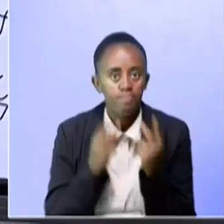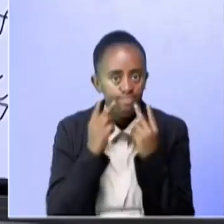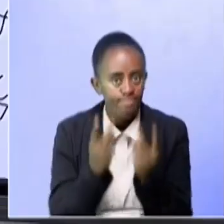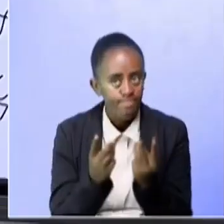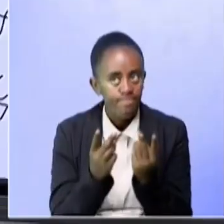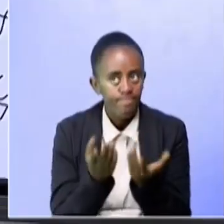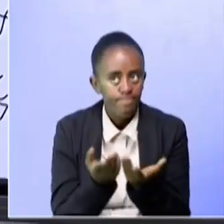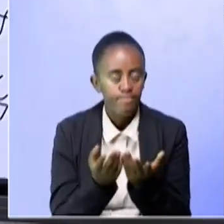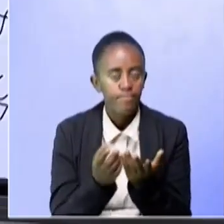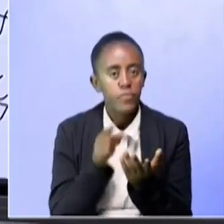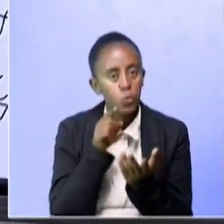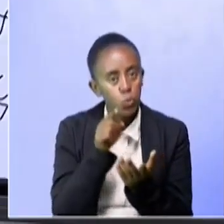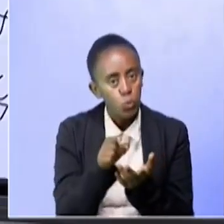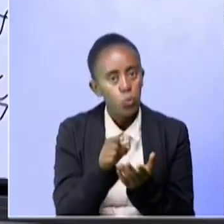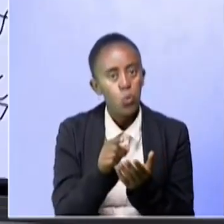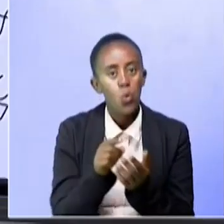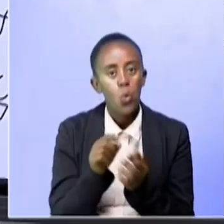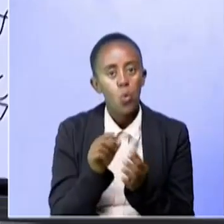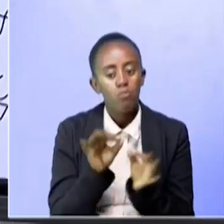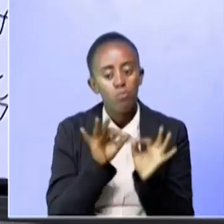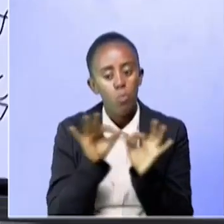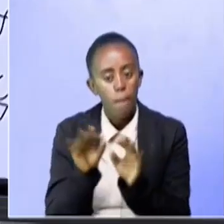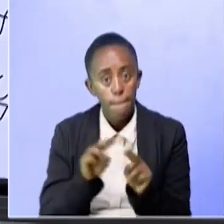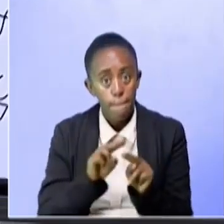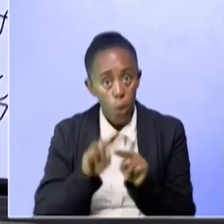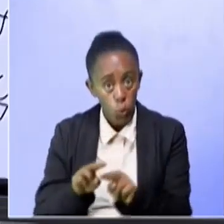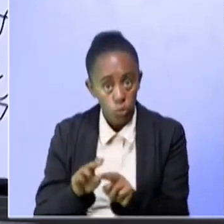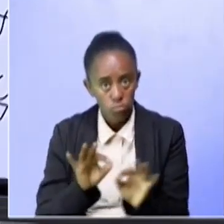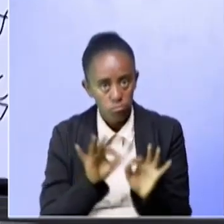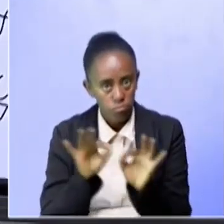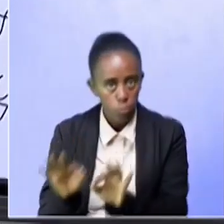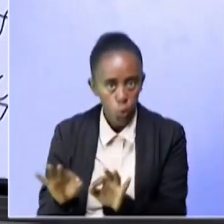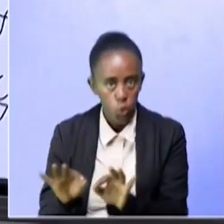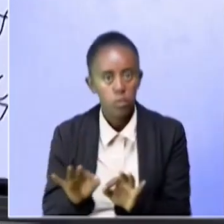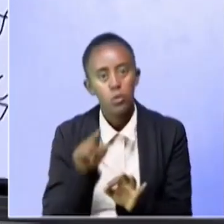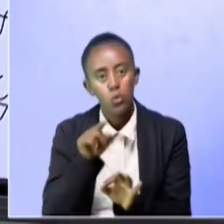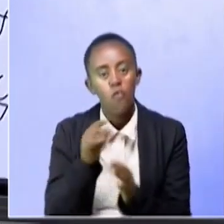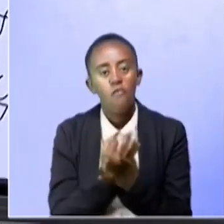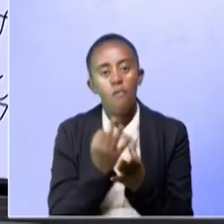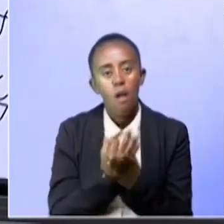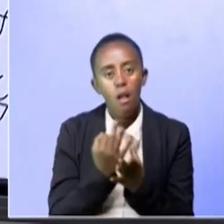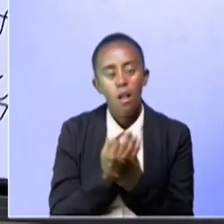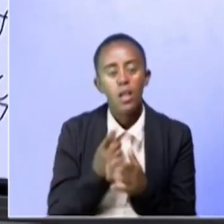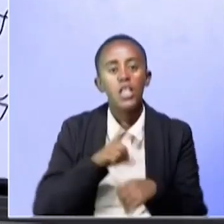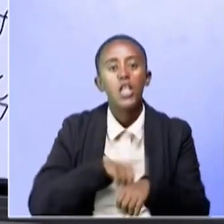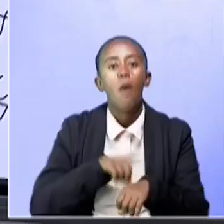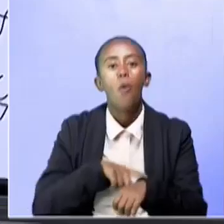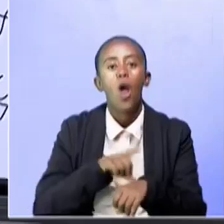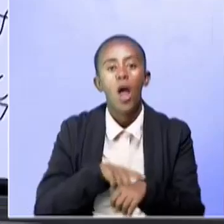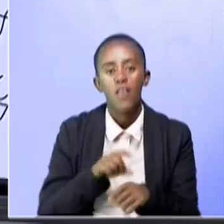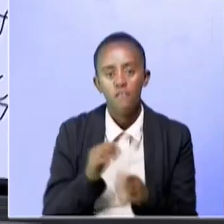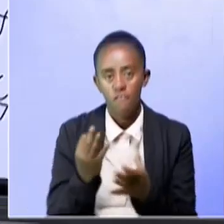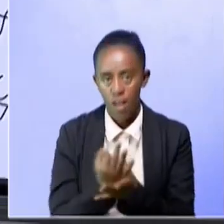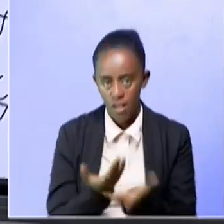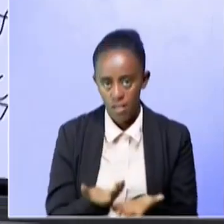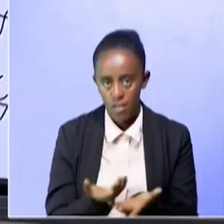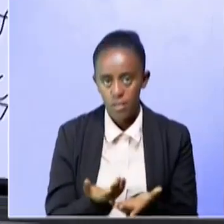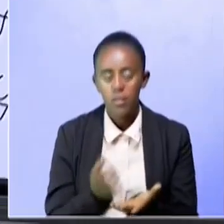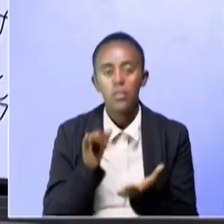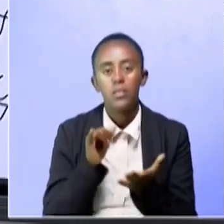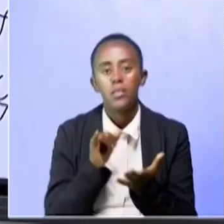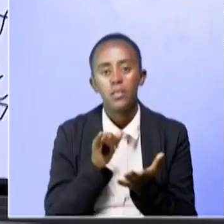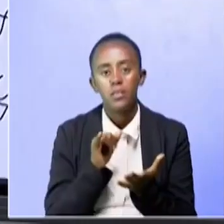only where you put or where do you put your files in the temporary file. That's